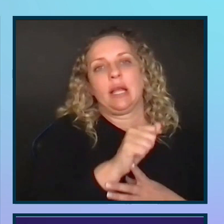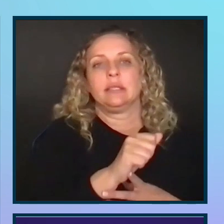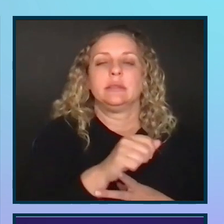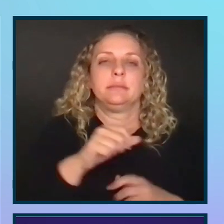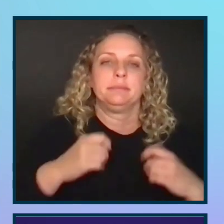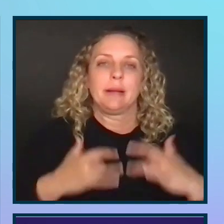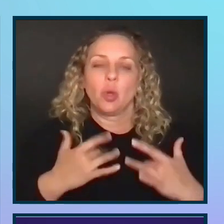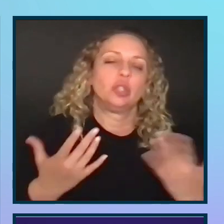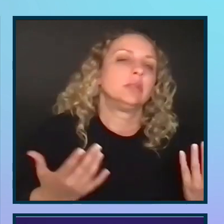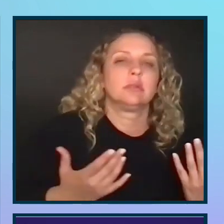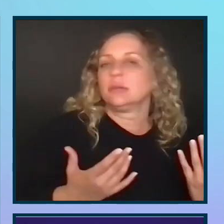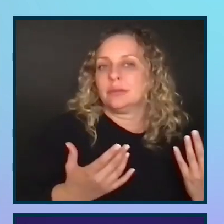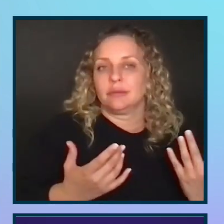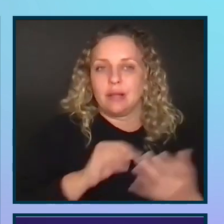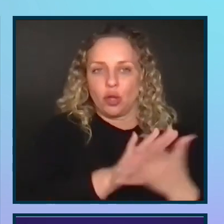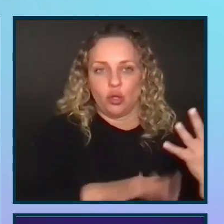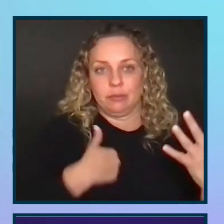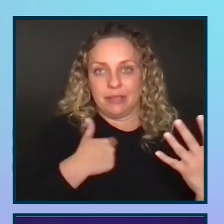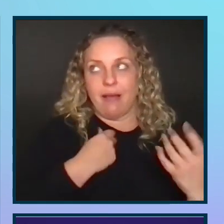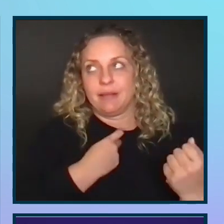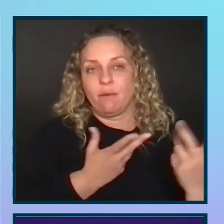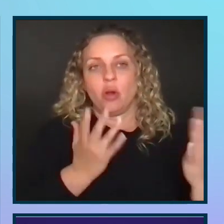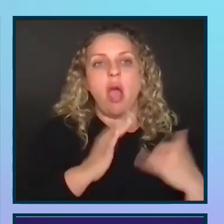disorder. People who have those, myself, I have several,